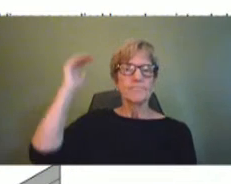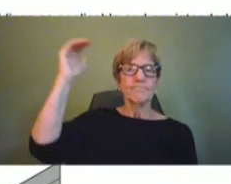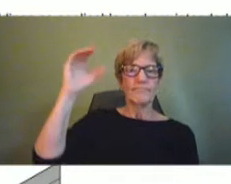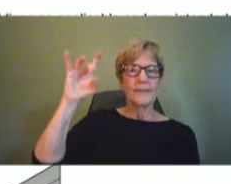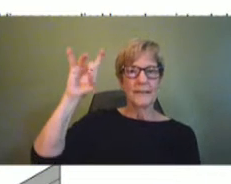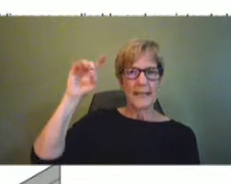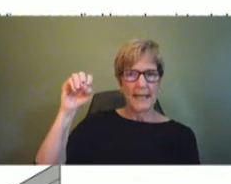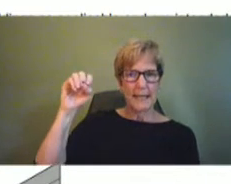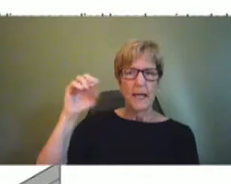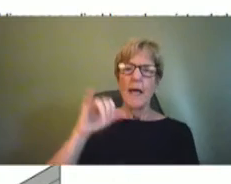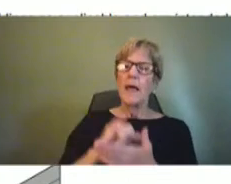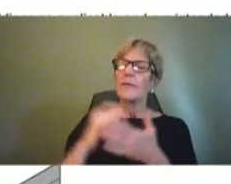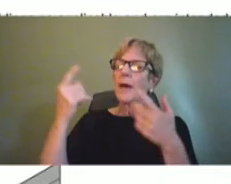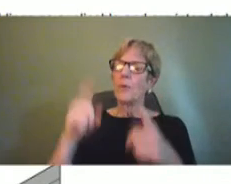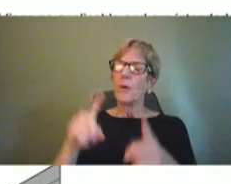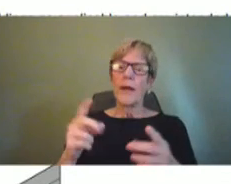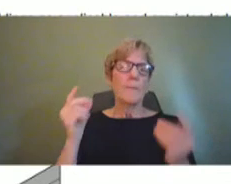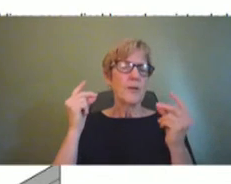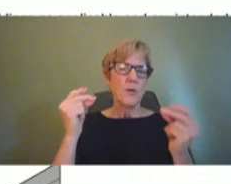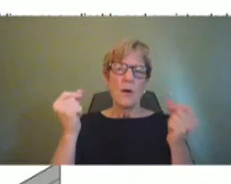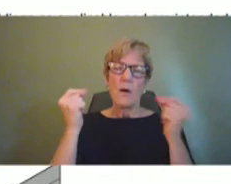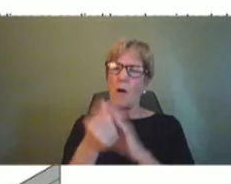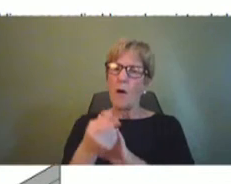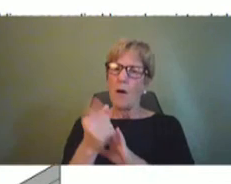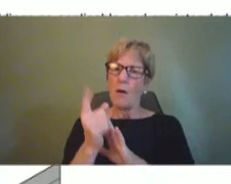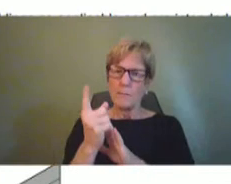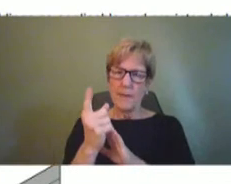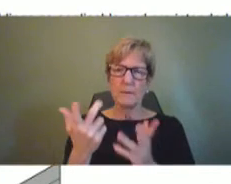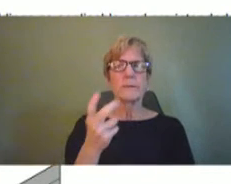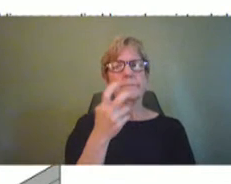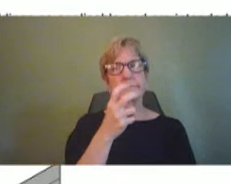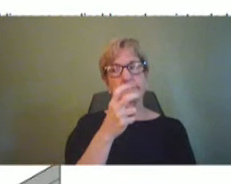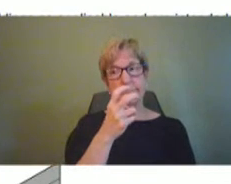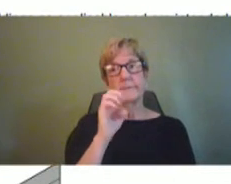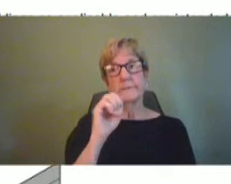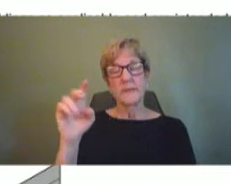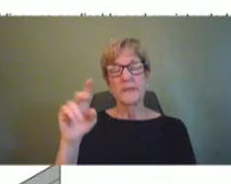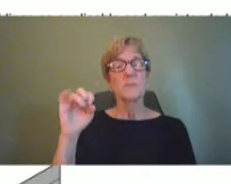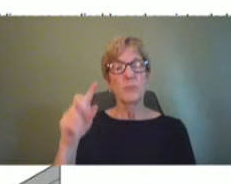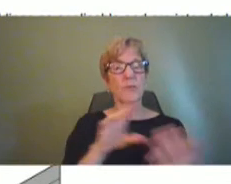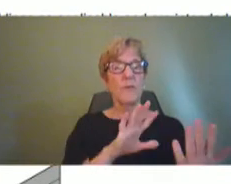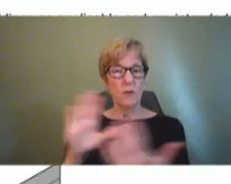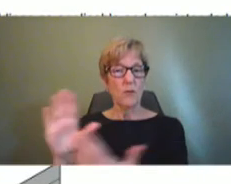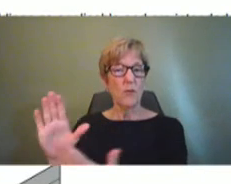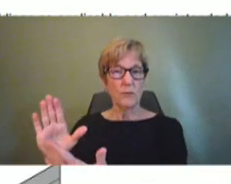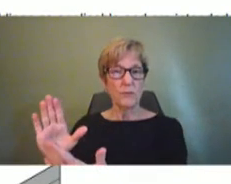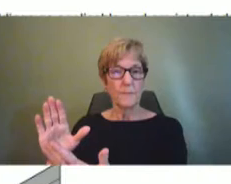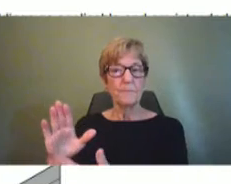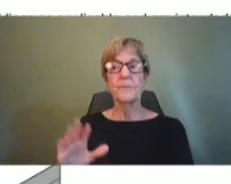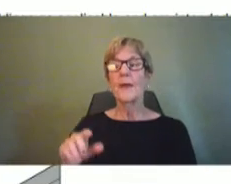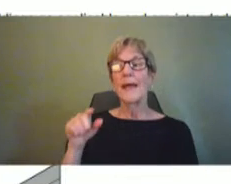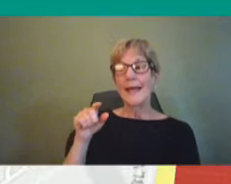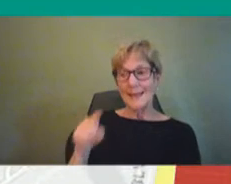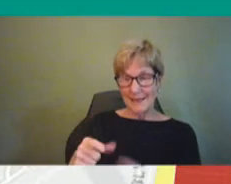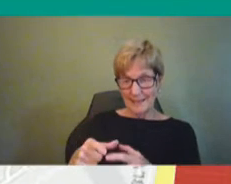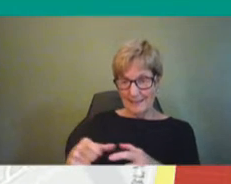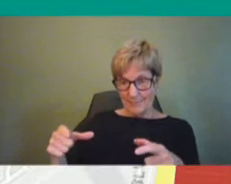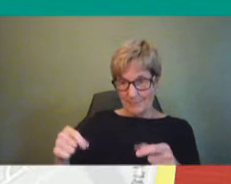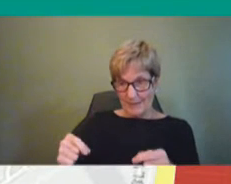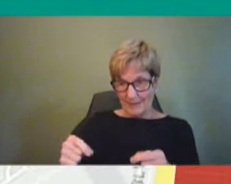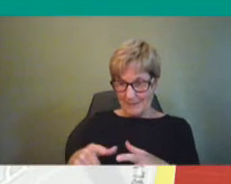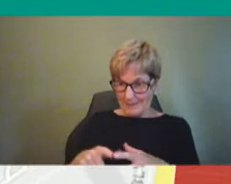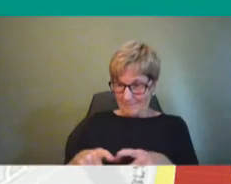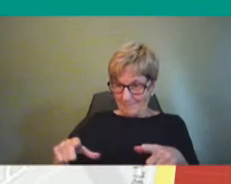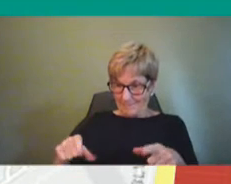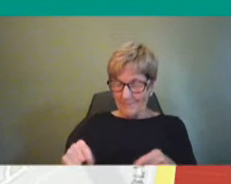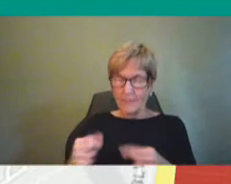happen automatically uh on most of the East Boulevard Corridor this would be bringing this piece into that also so the